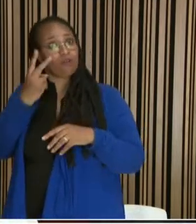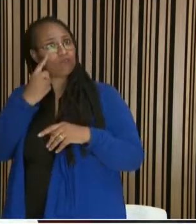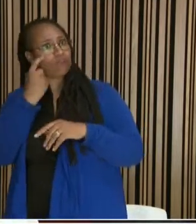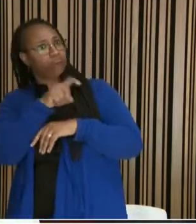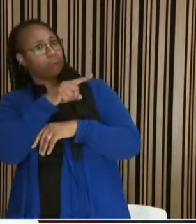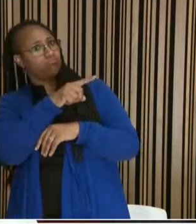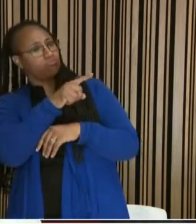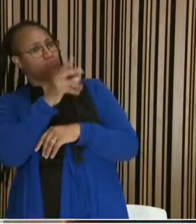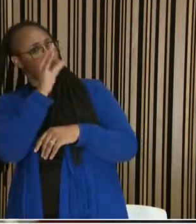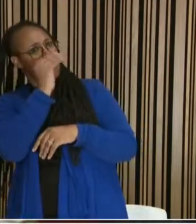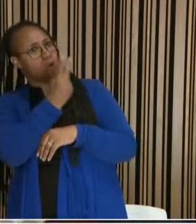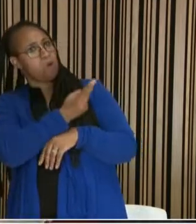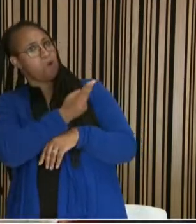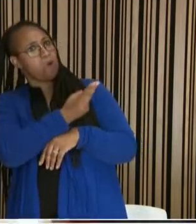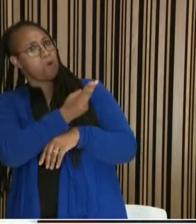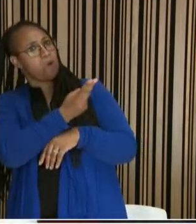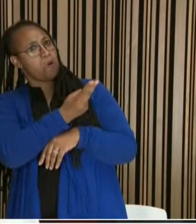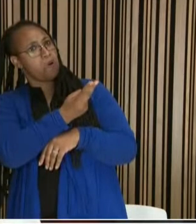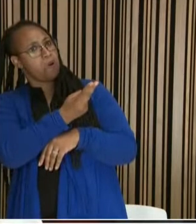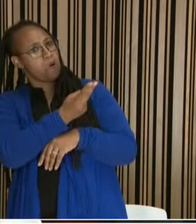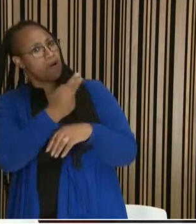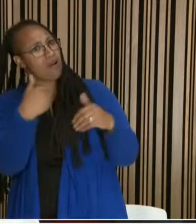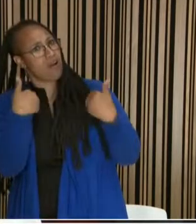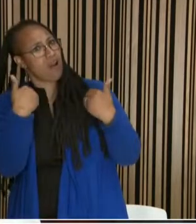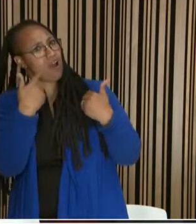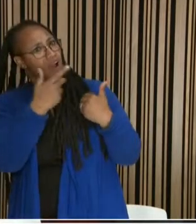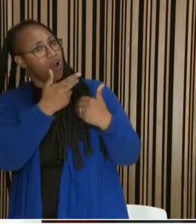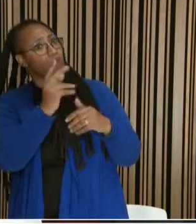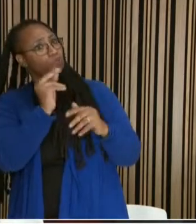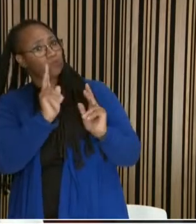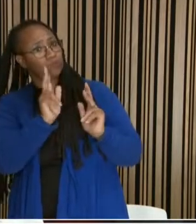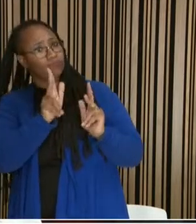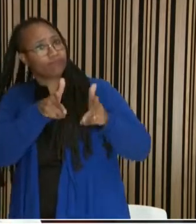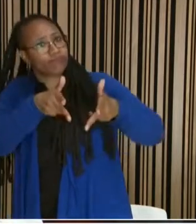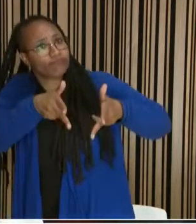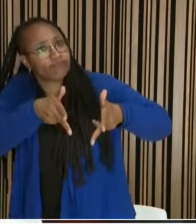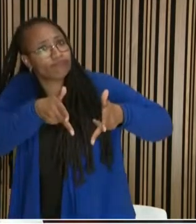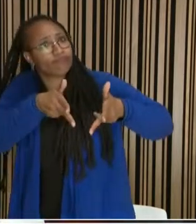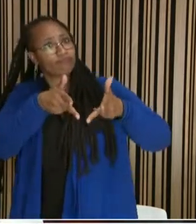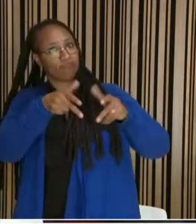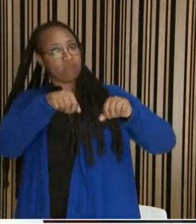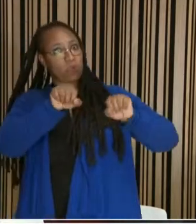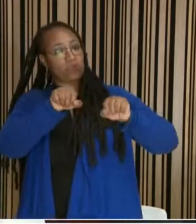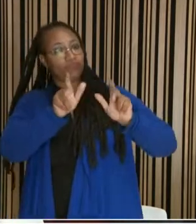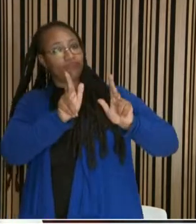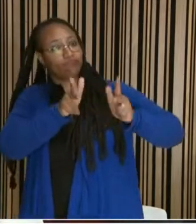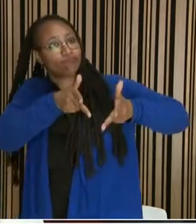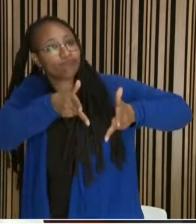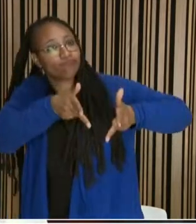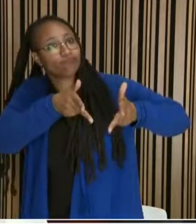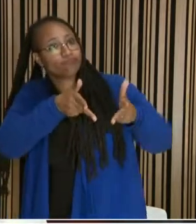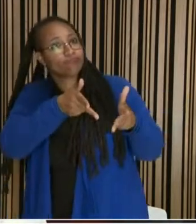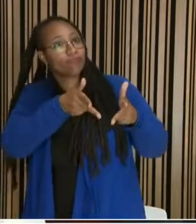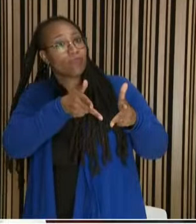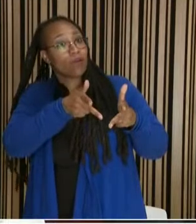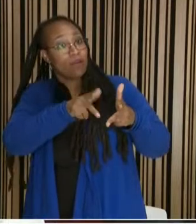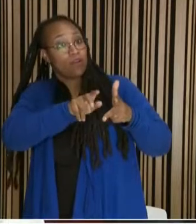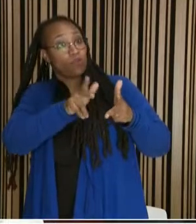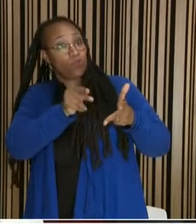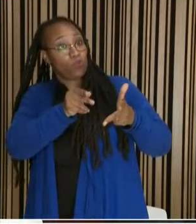young men on the motorbike, abruptly stopped, got out of the vehicle, fired shots, striking these two young